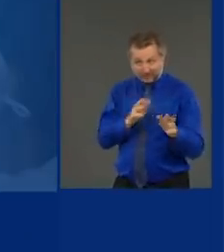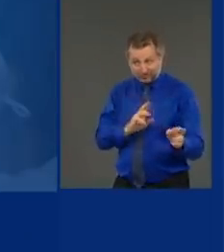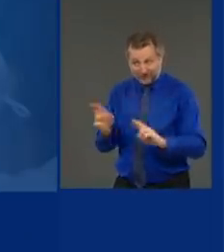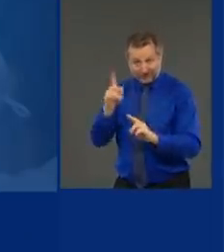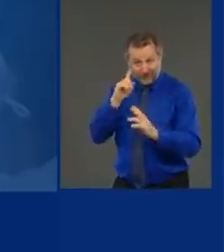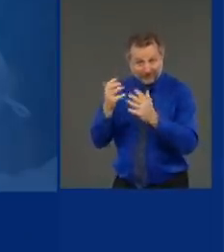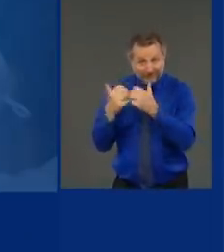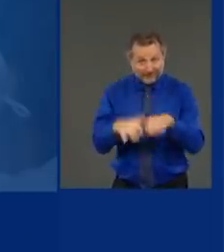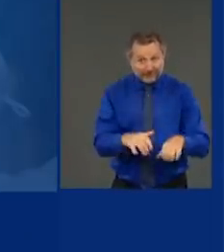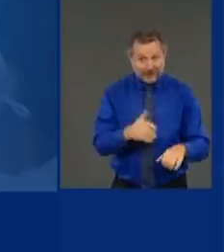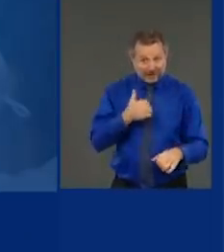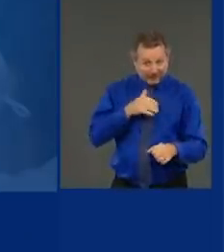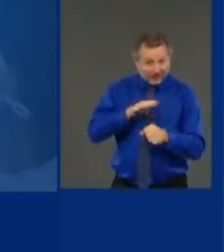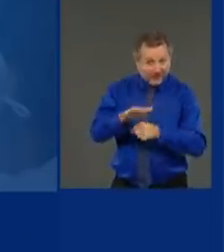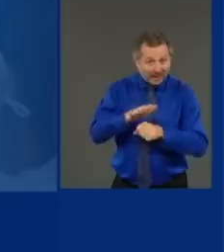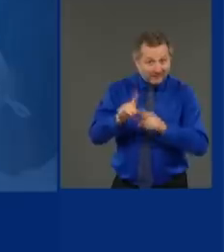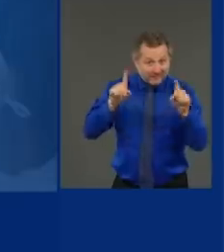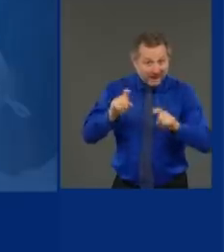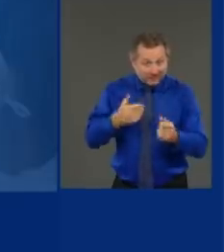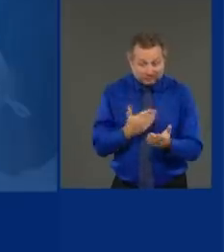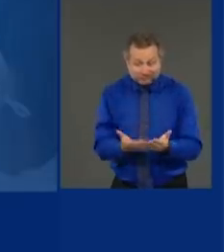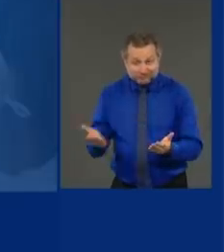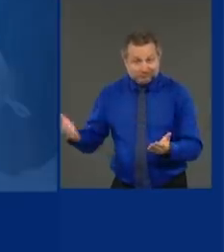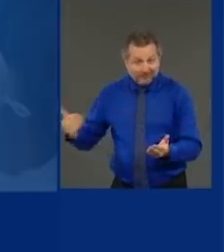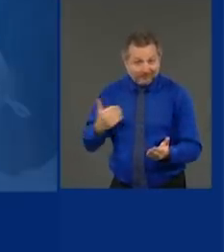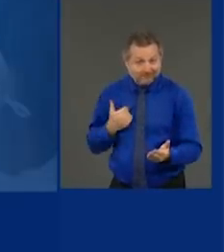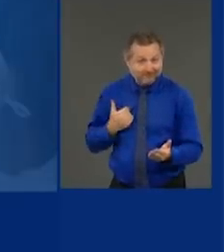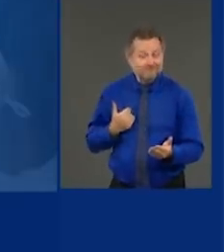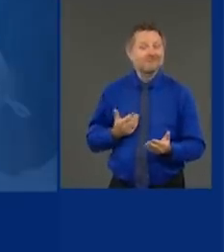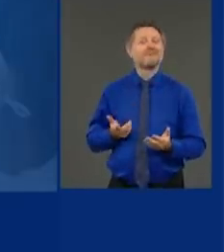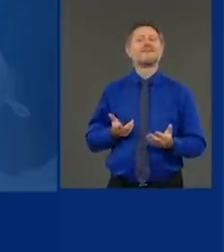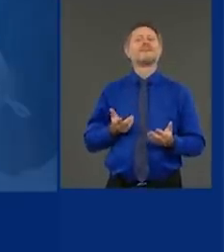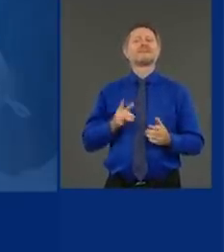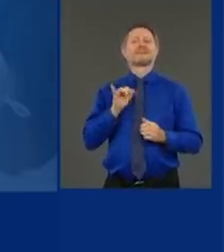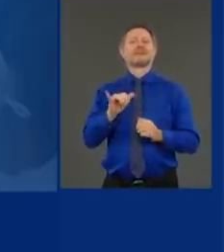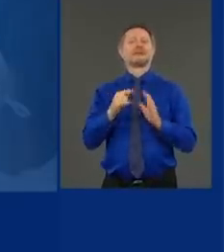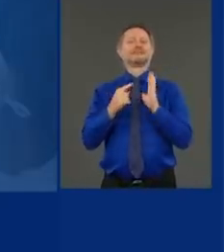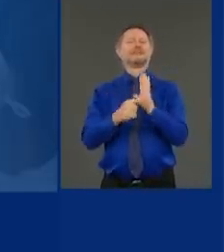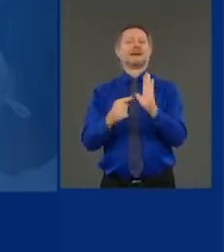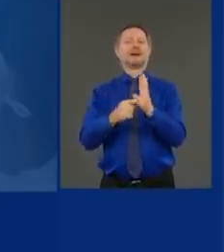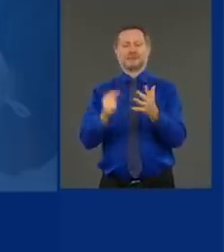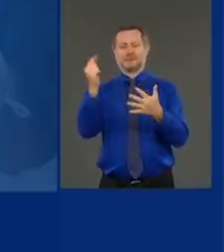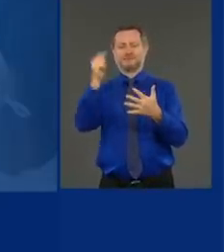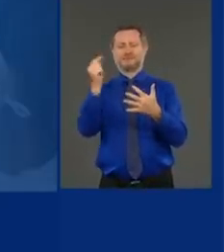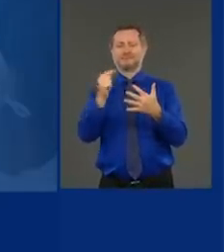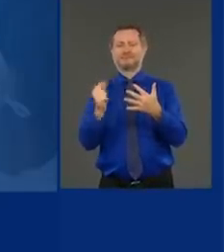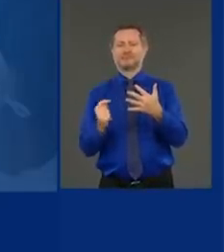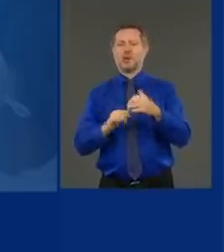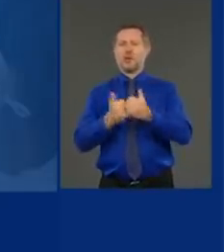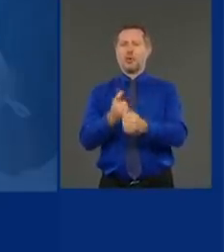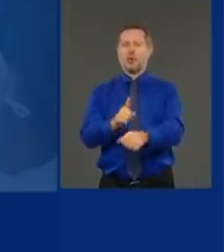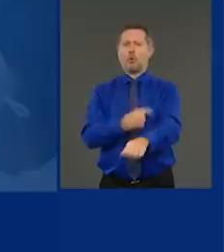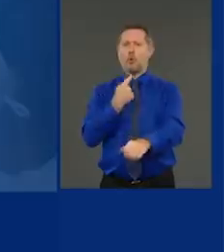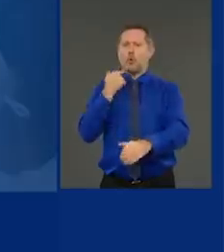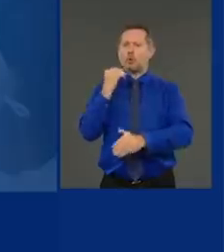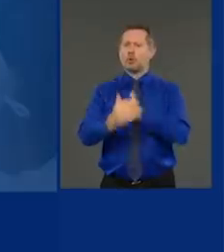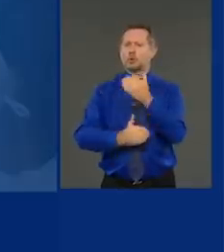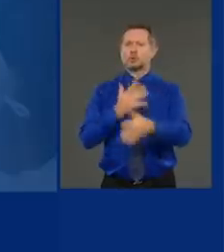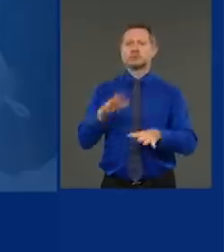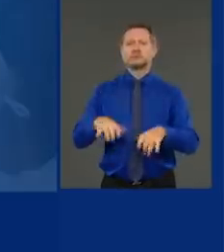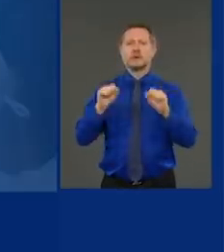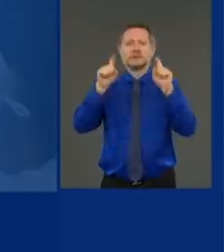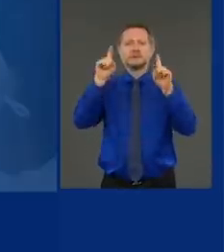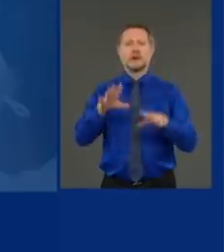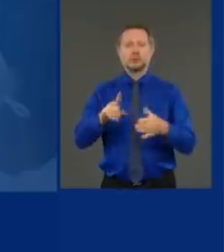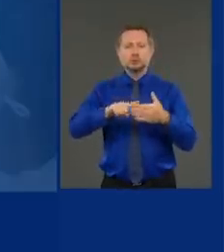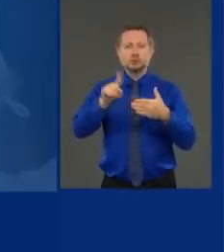enough tests? Is it a representative sample? How long is it going to take to turn around the tests? Is